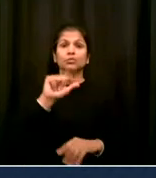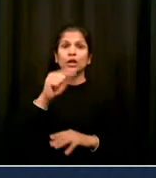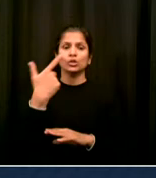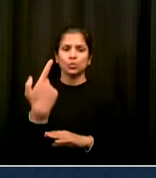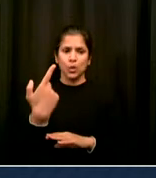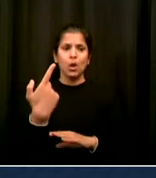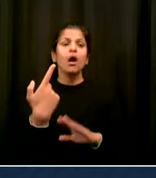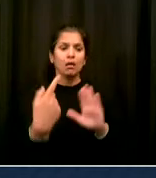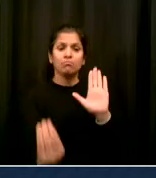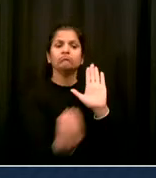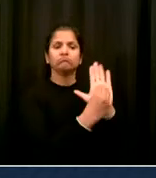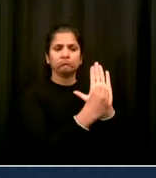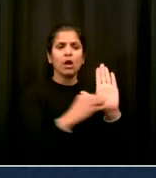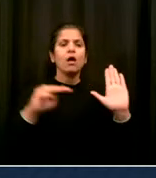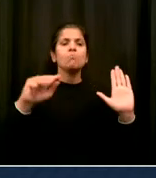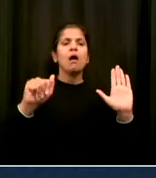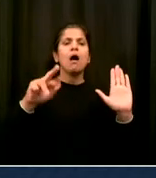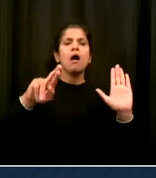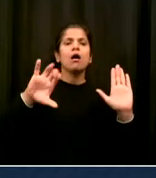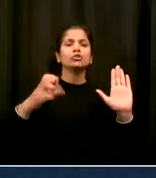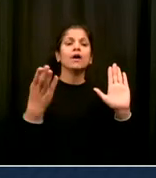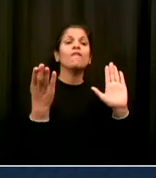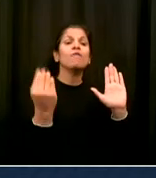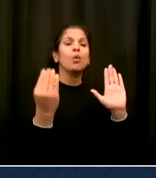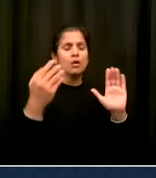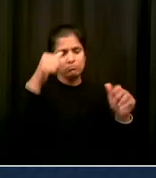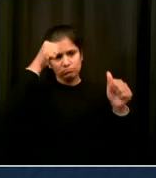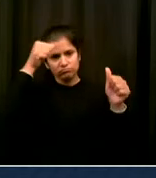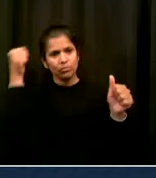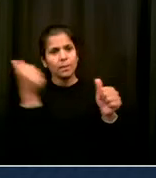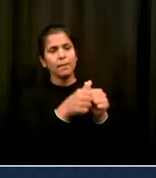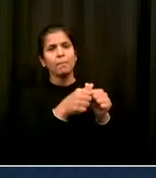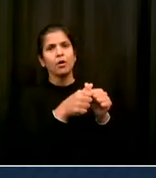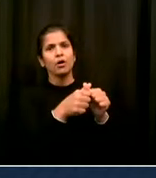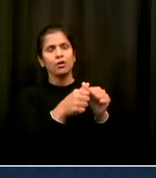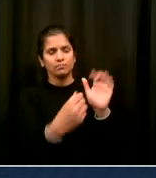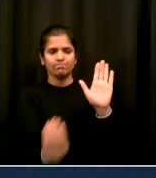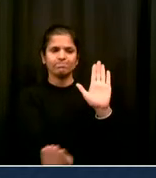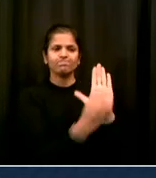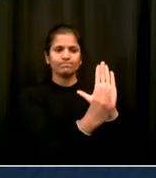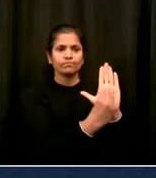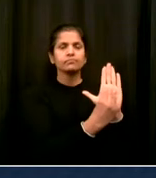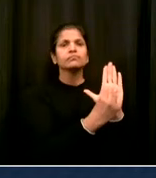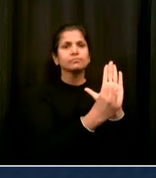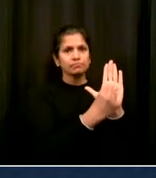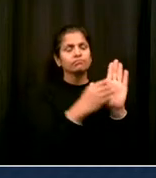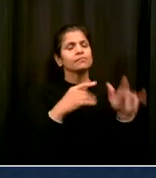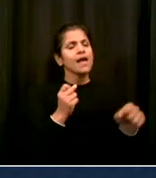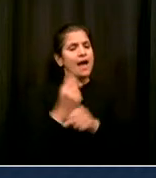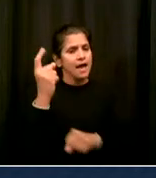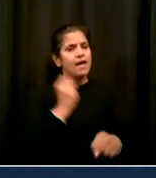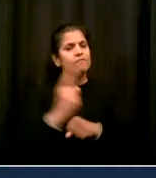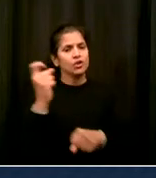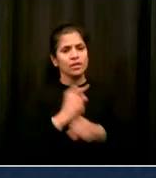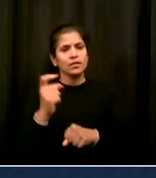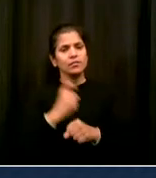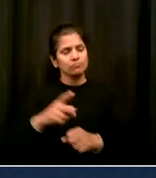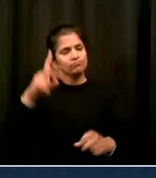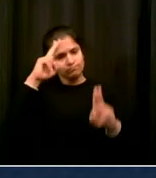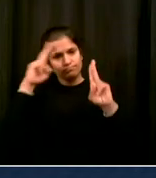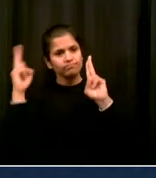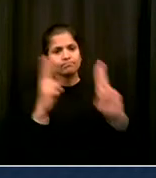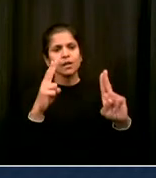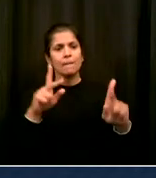we have to always mark going forward. And we got to remember them by, one, being there